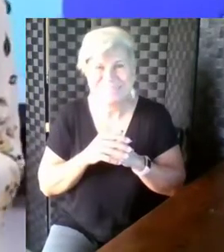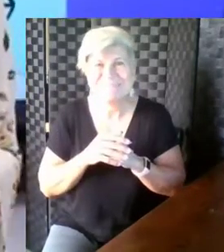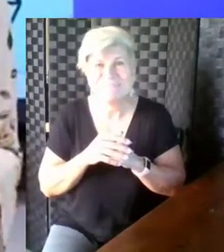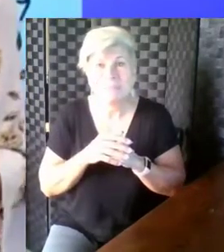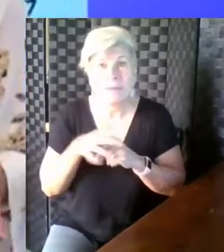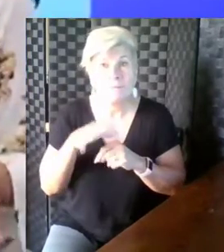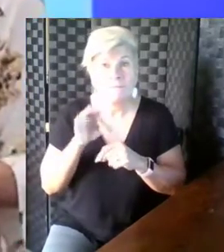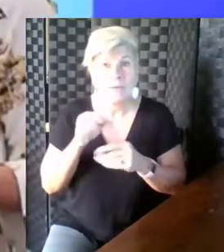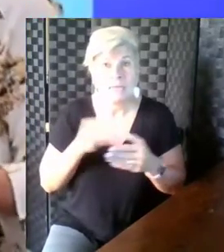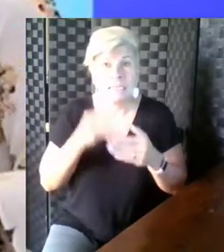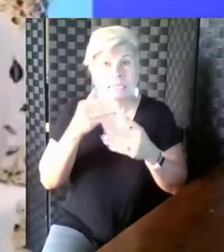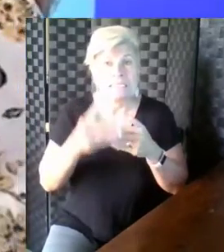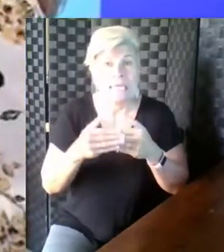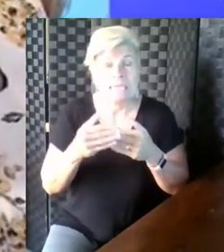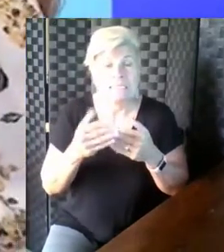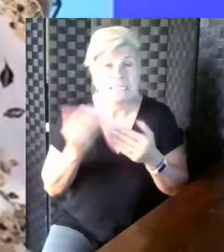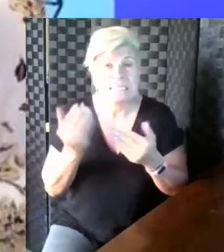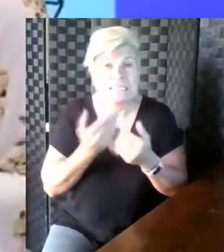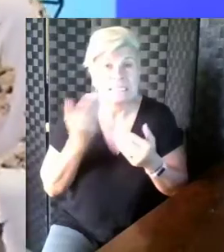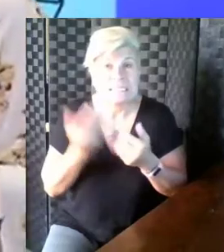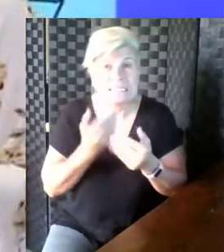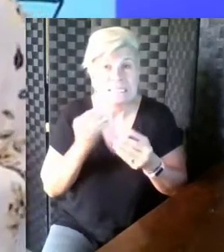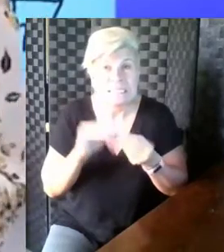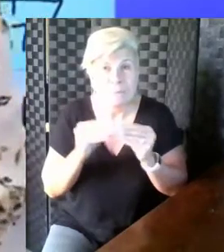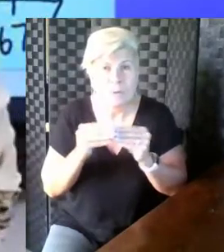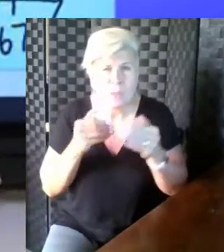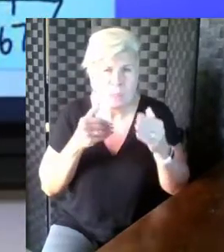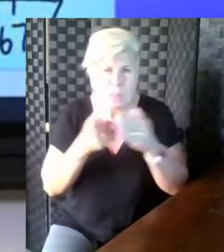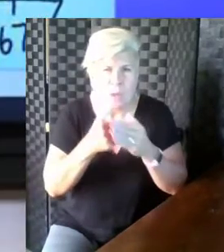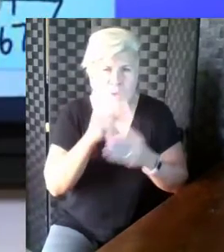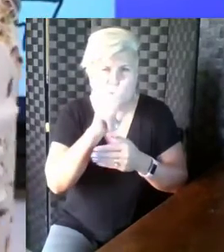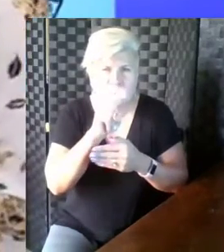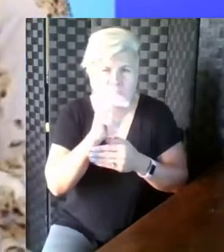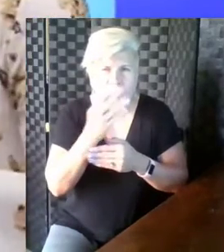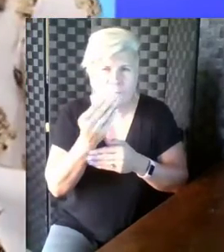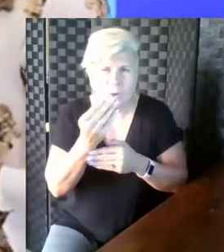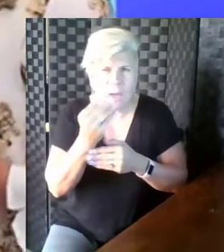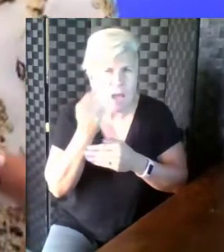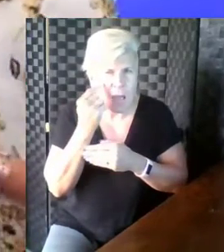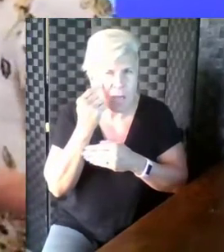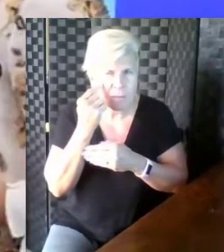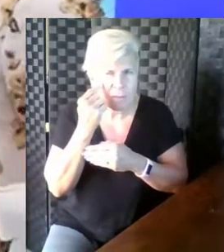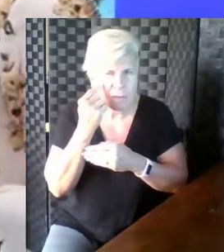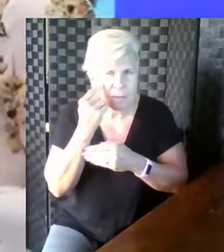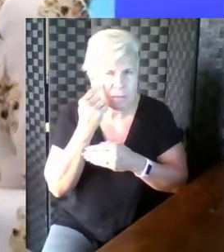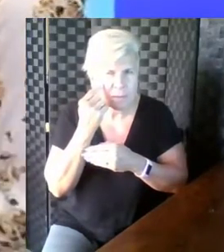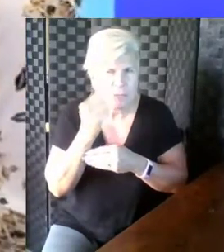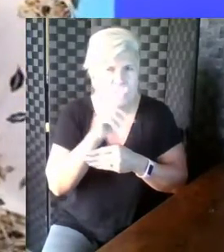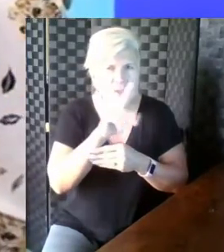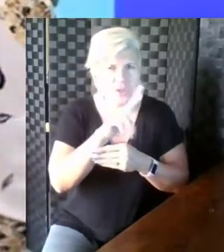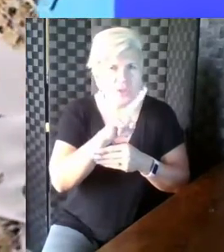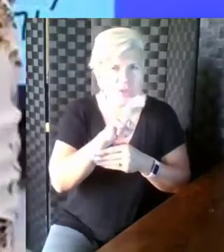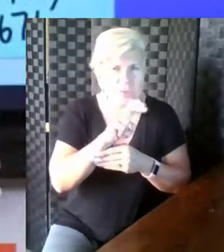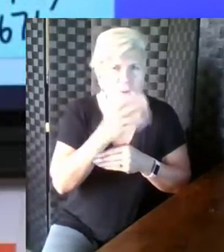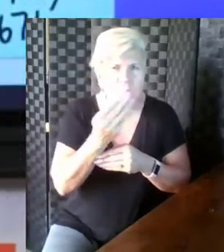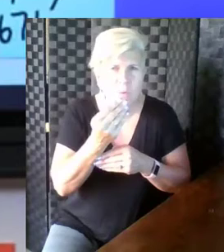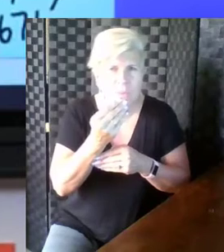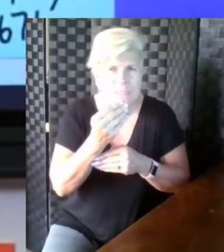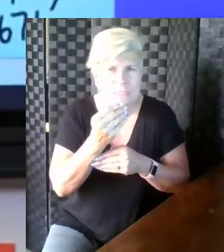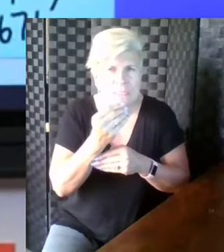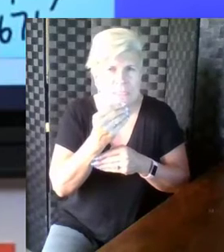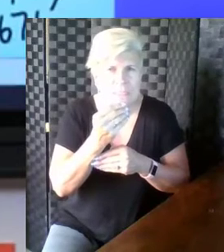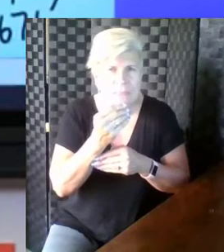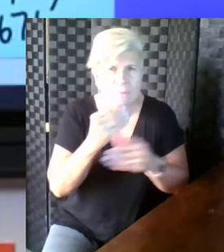Okay, I want to find my next friendly number closest to 214. I think to go from